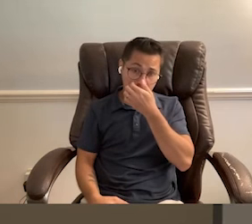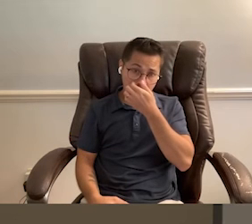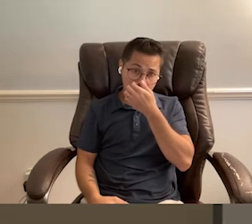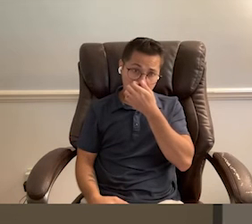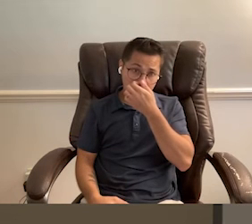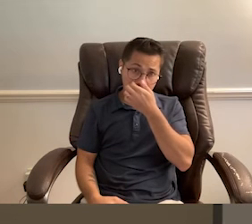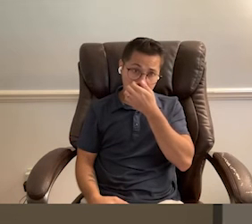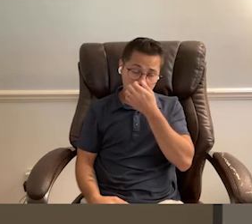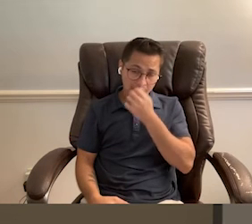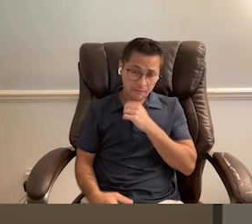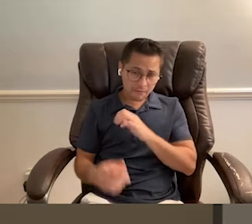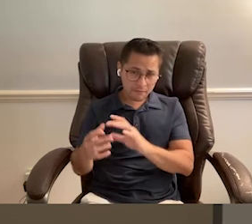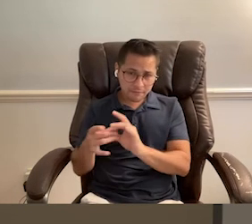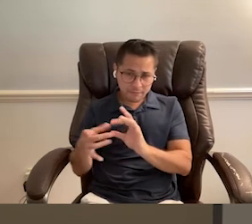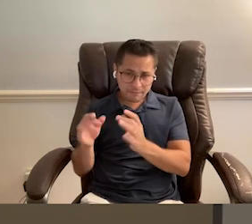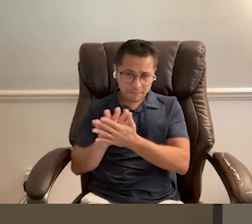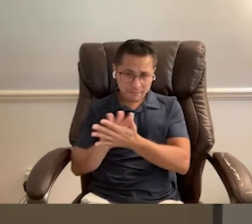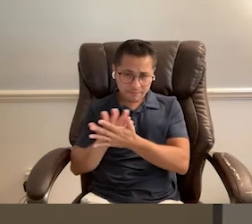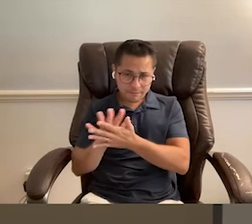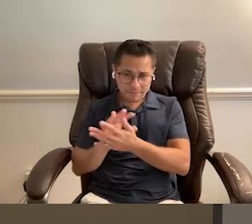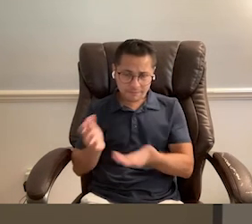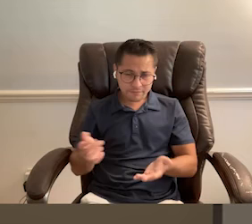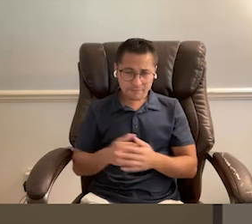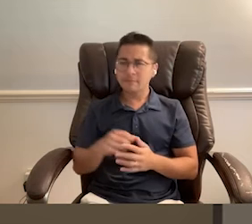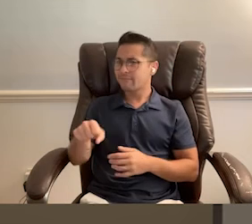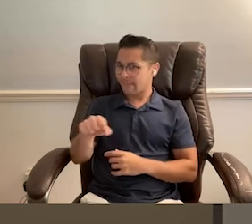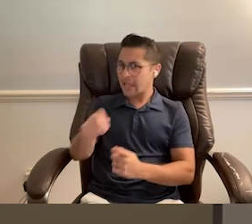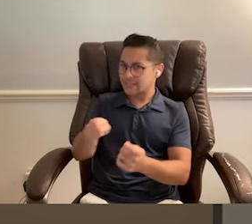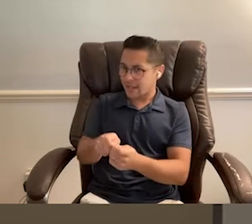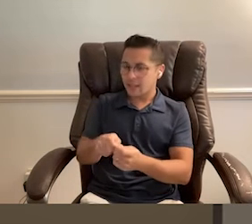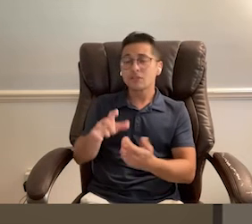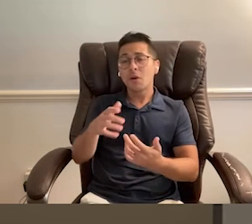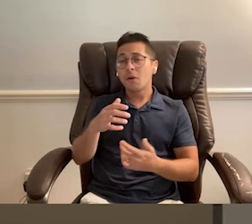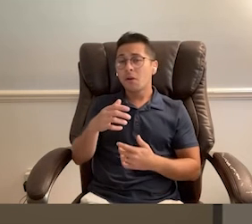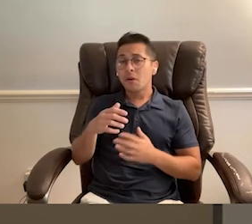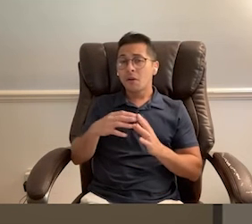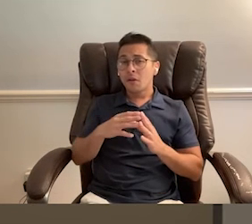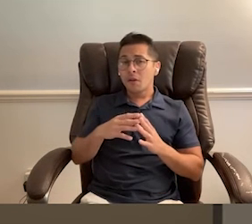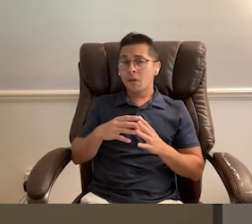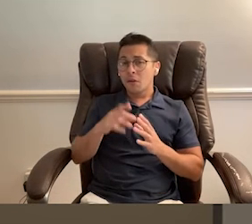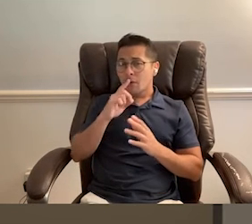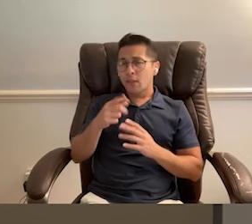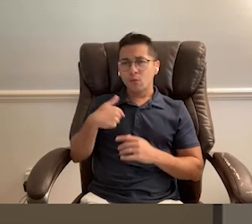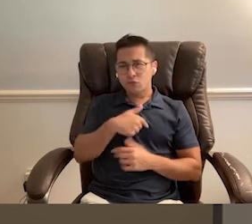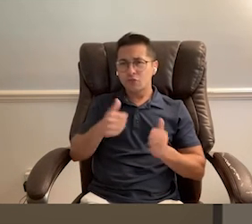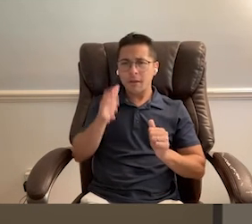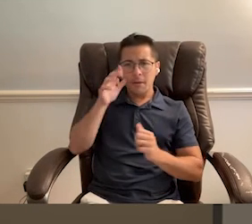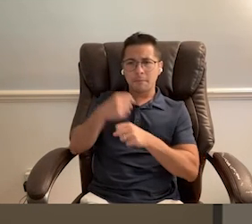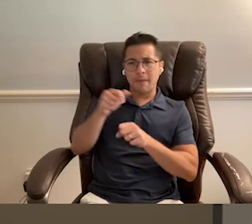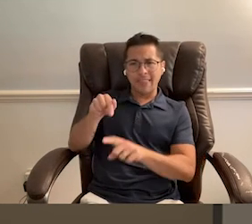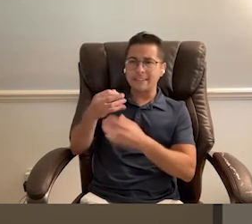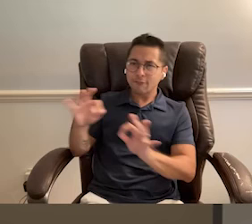anyways, gotta get for it. Yeah, exactly. So we, like I said, best value for is really, we're trying to make this as free, as affordable as possible.